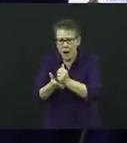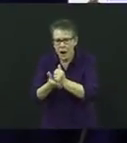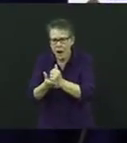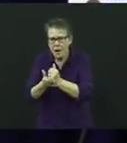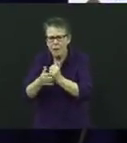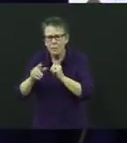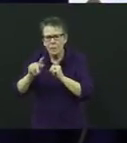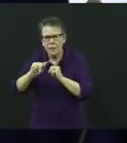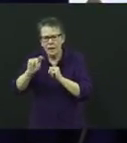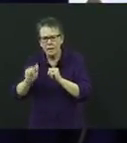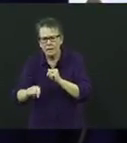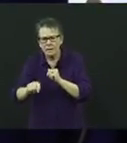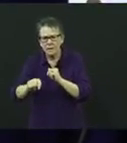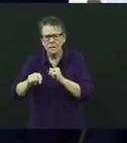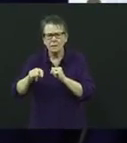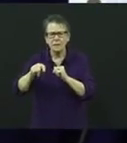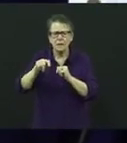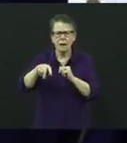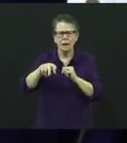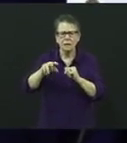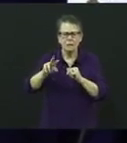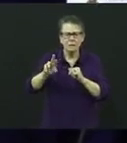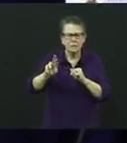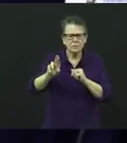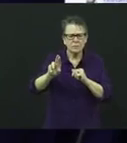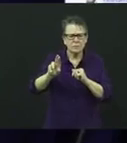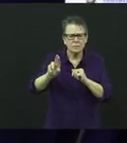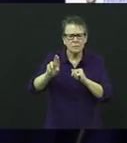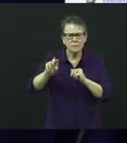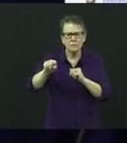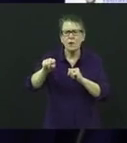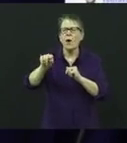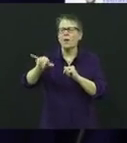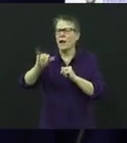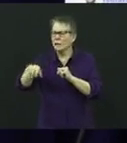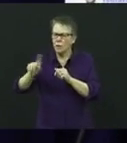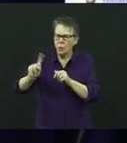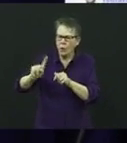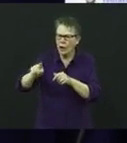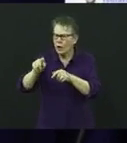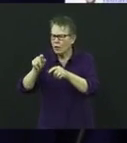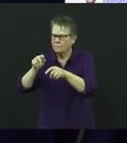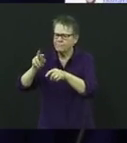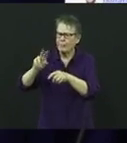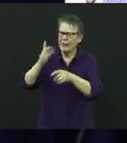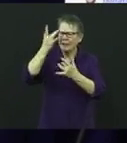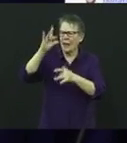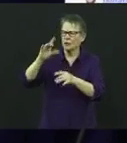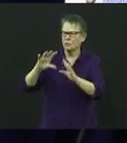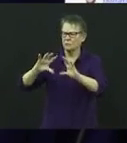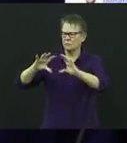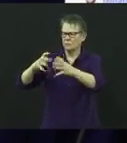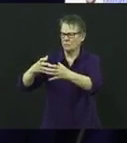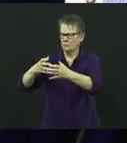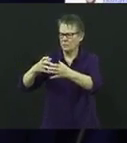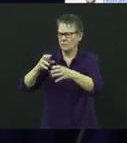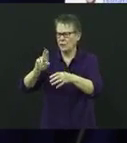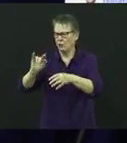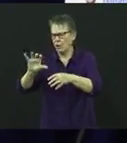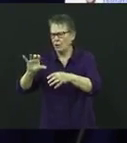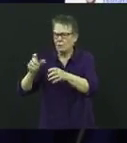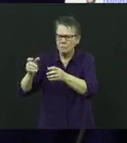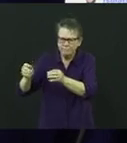federal coordinating officer today, I met him this morning at the Rock. That's a good sign for us that a designation of